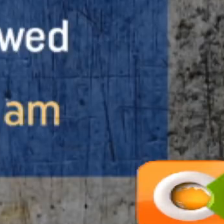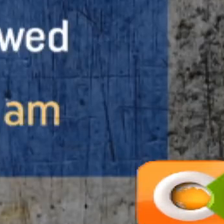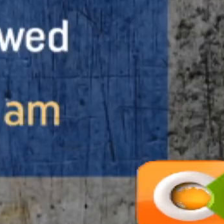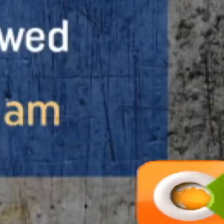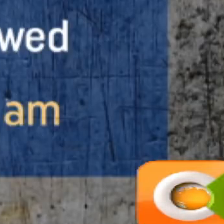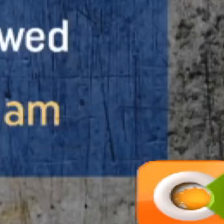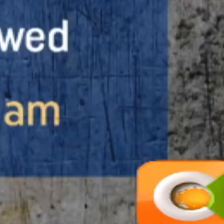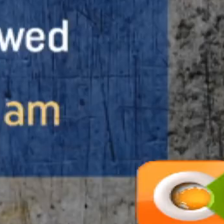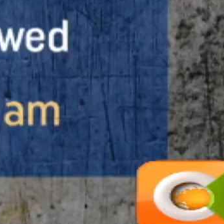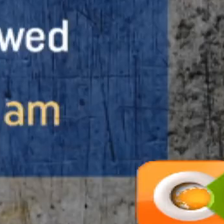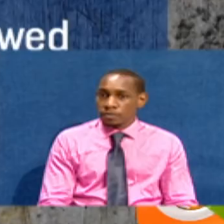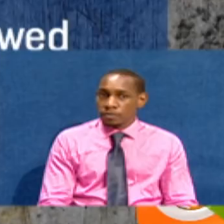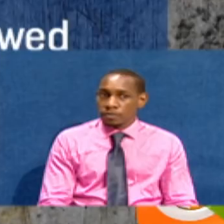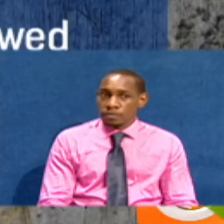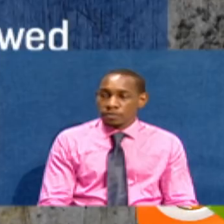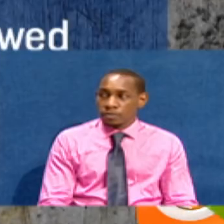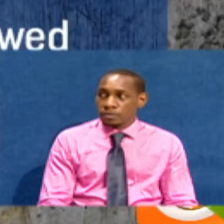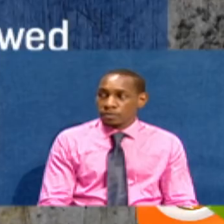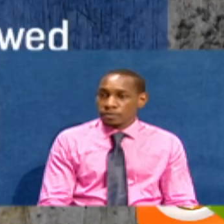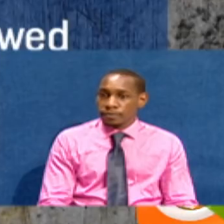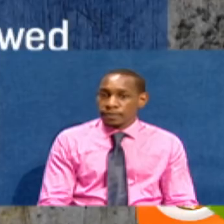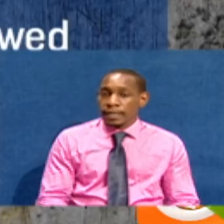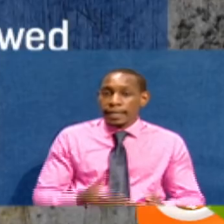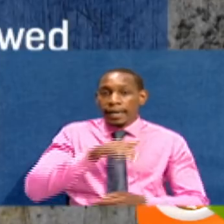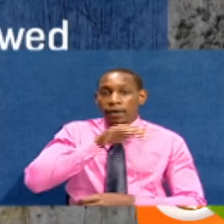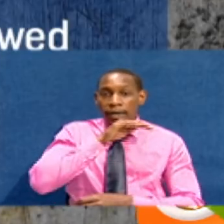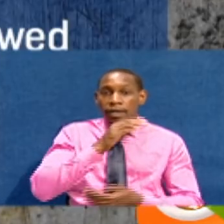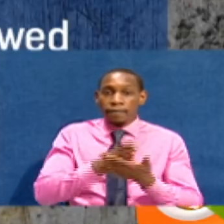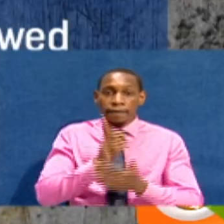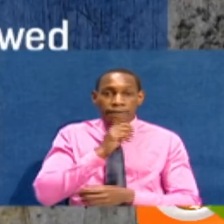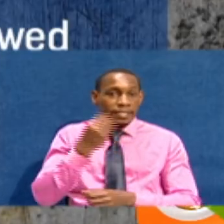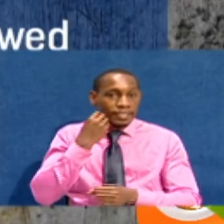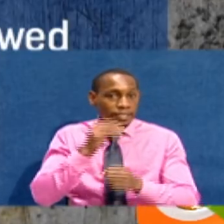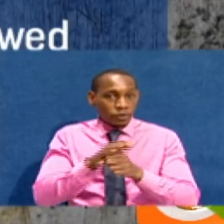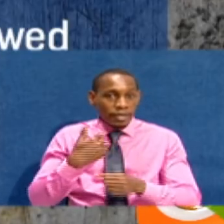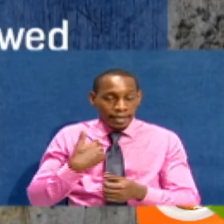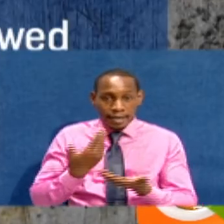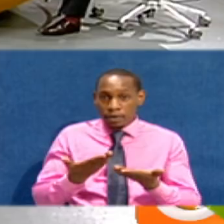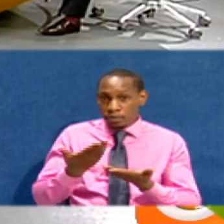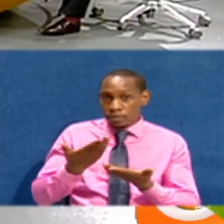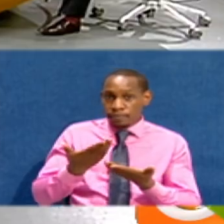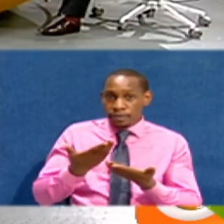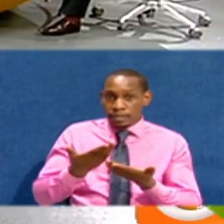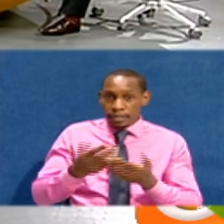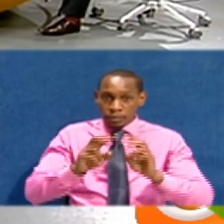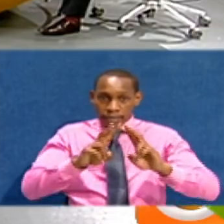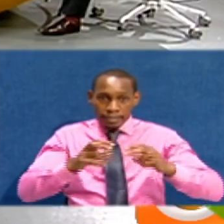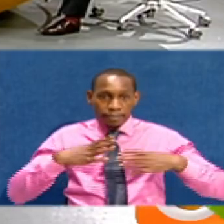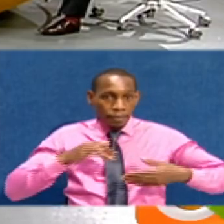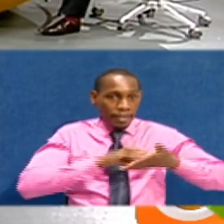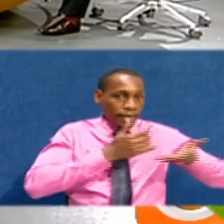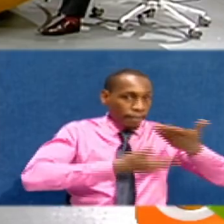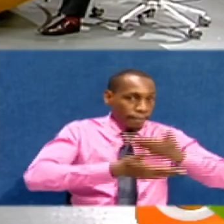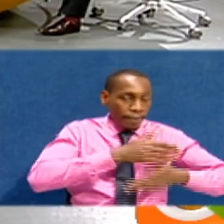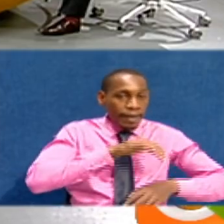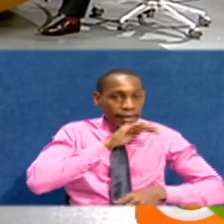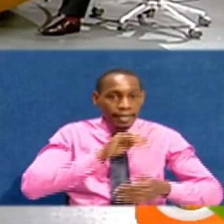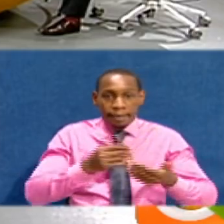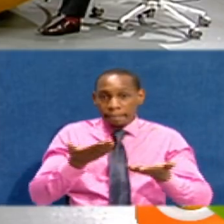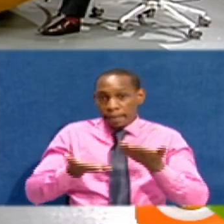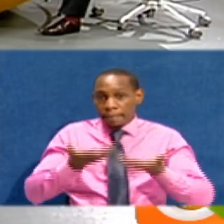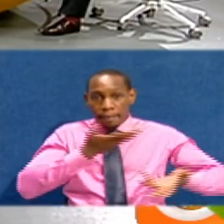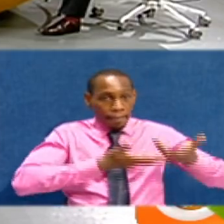that Honorable Raila Odinga has tested positive, I'm trying to imagine the whole business of contact tracing and everybody